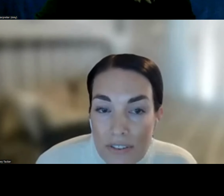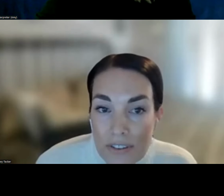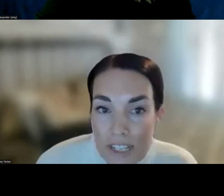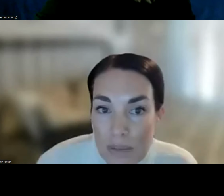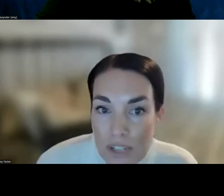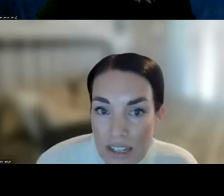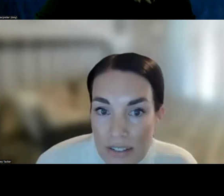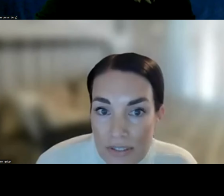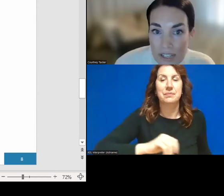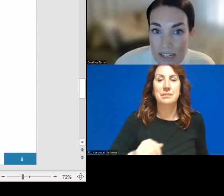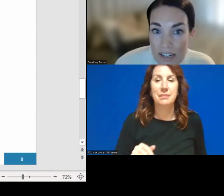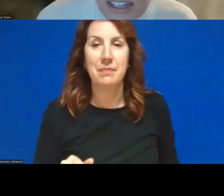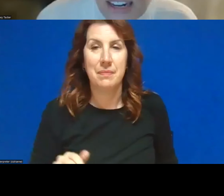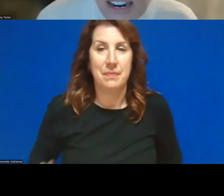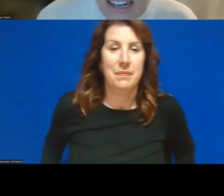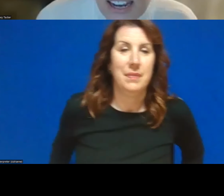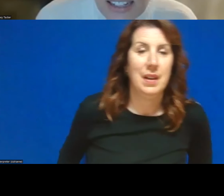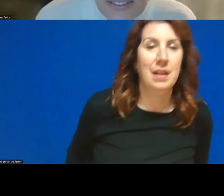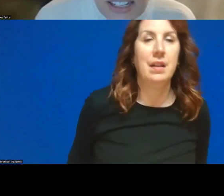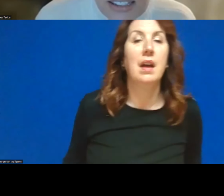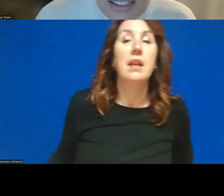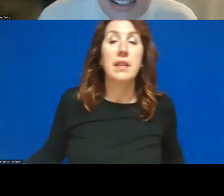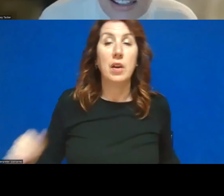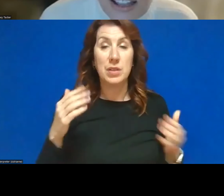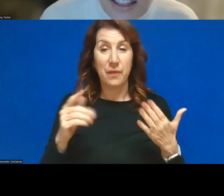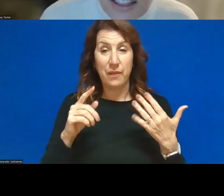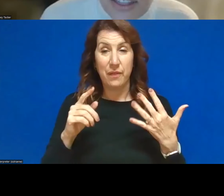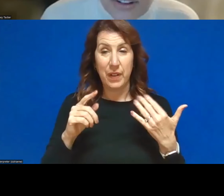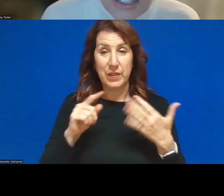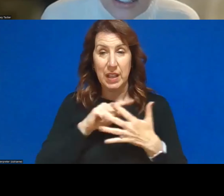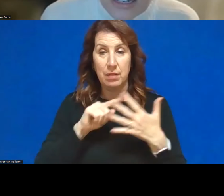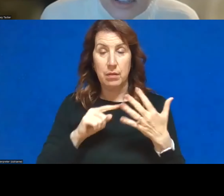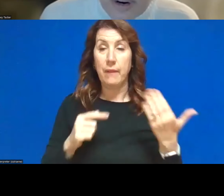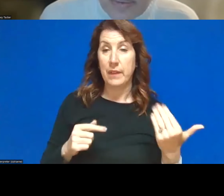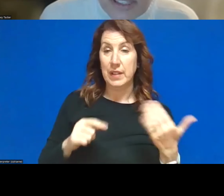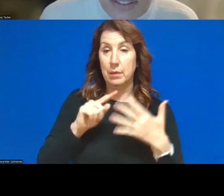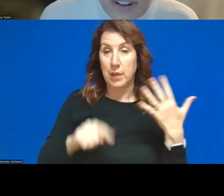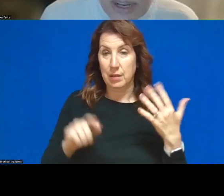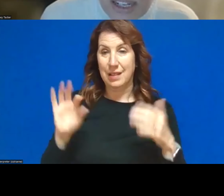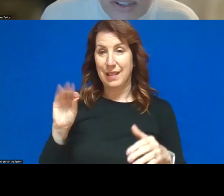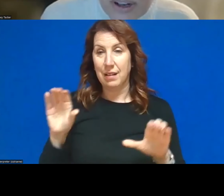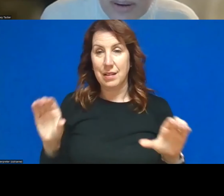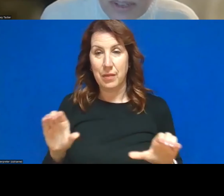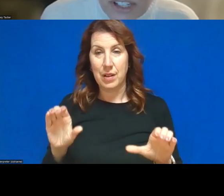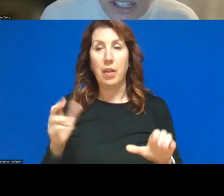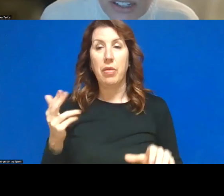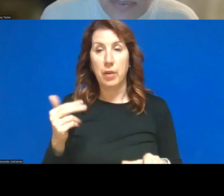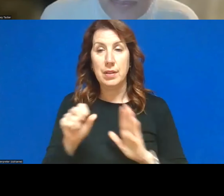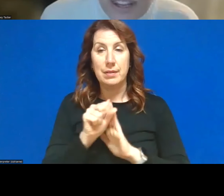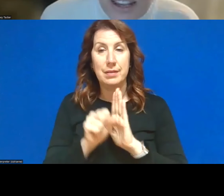there are 15 objectives and nearly 90 activities that 13 state departments have committed to